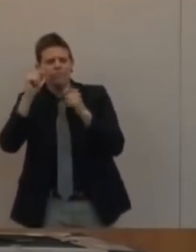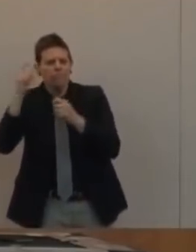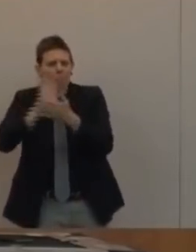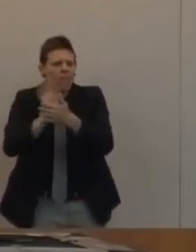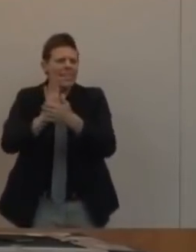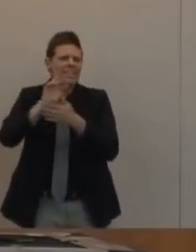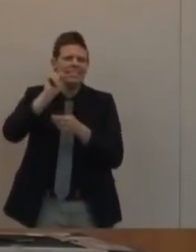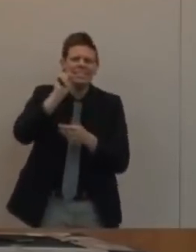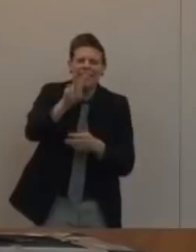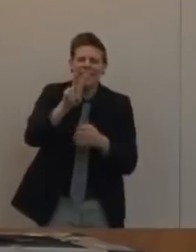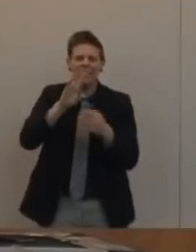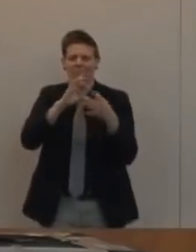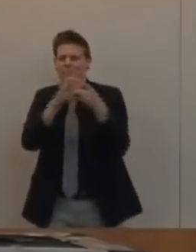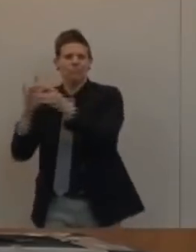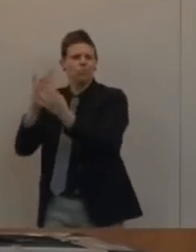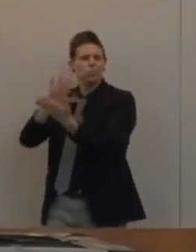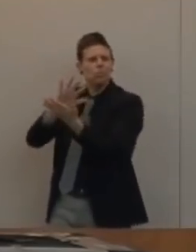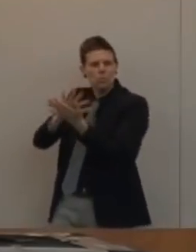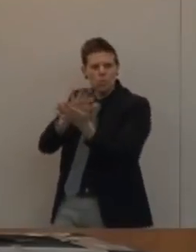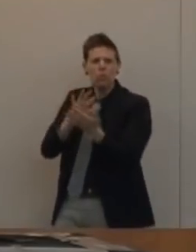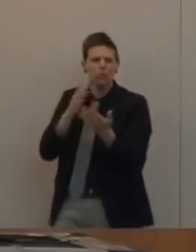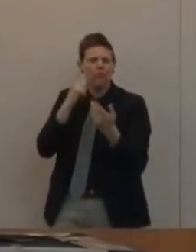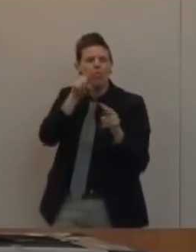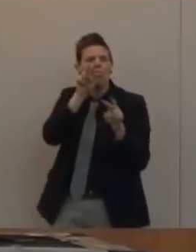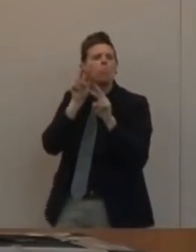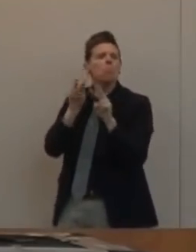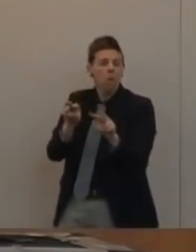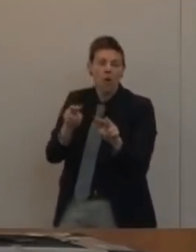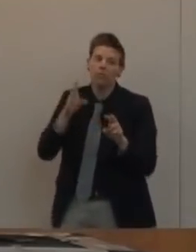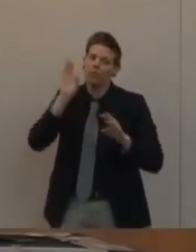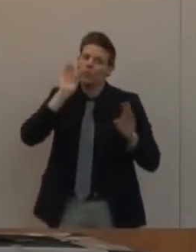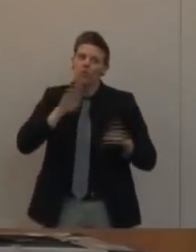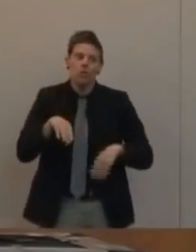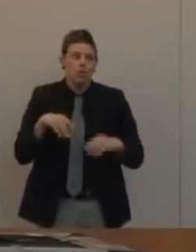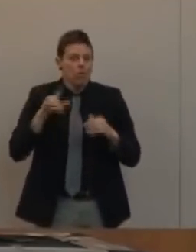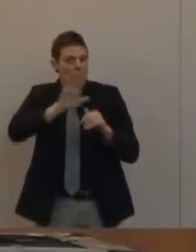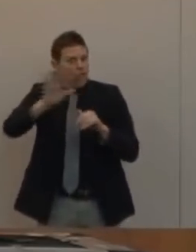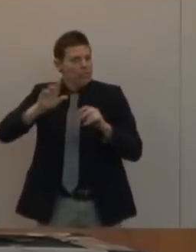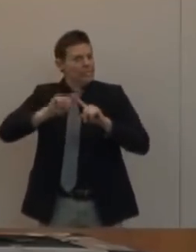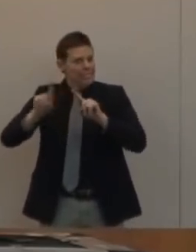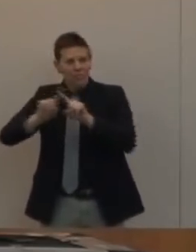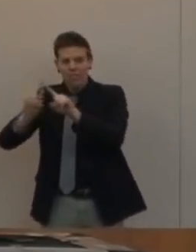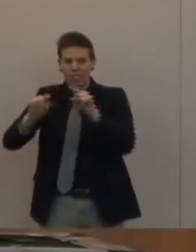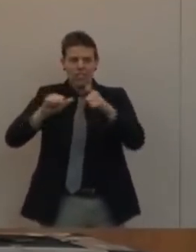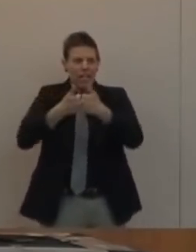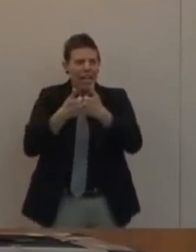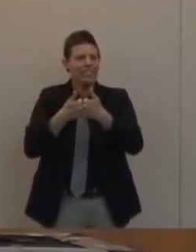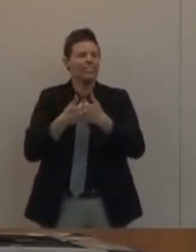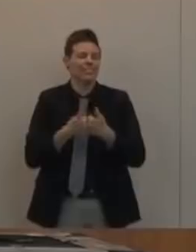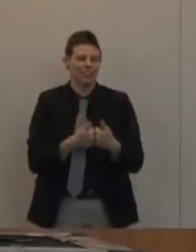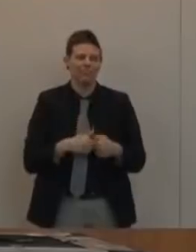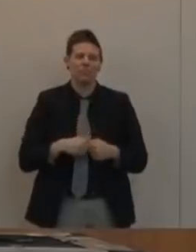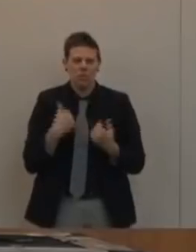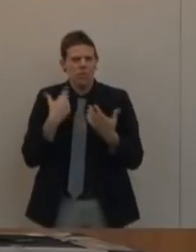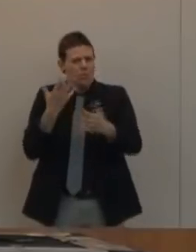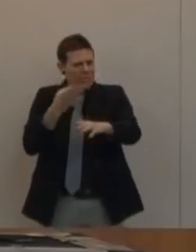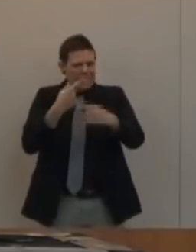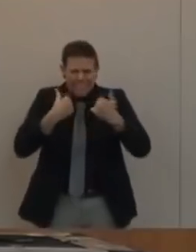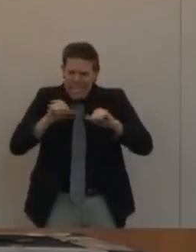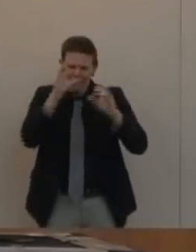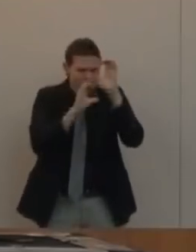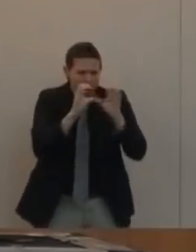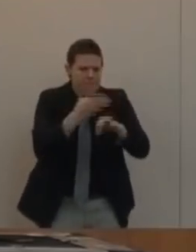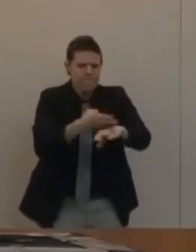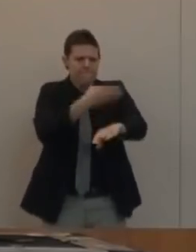school. I thank you, and I know there are some challenges, and I know there are some areas that we want to do better in, and you should expect us